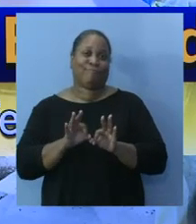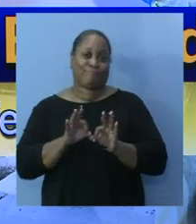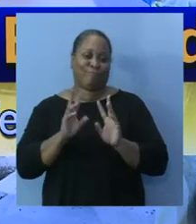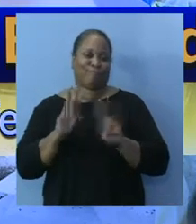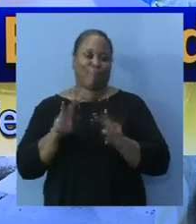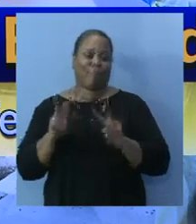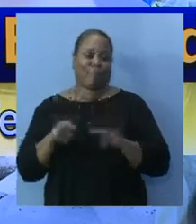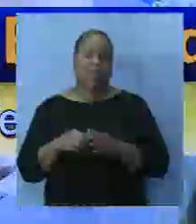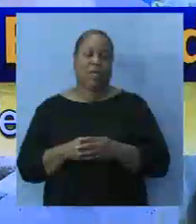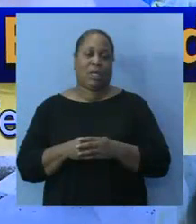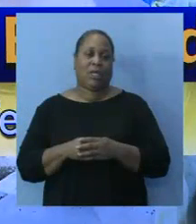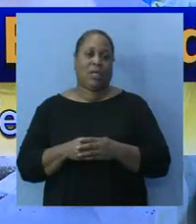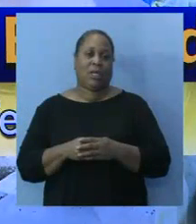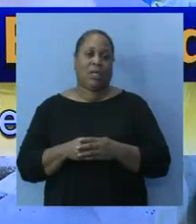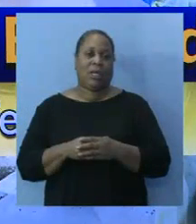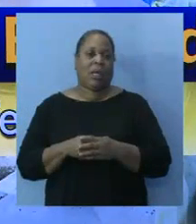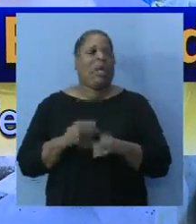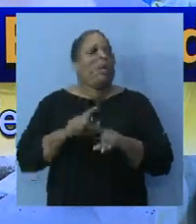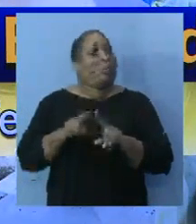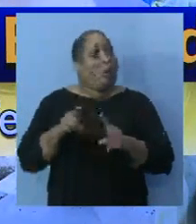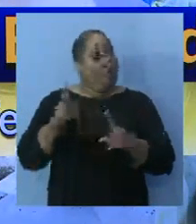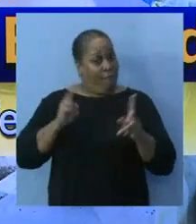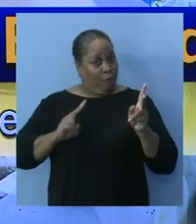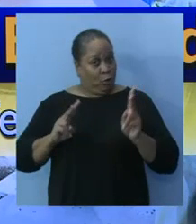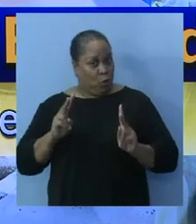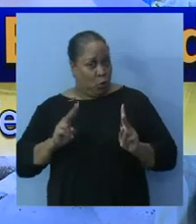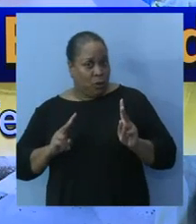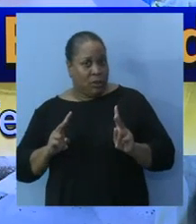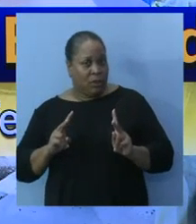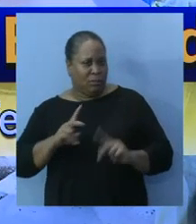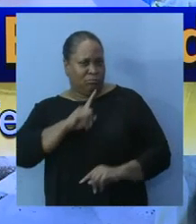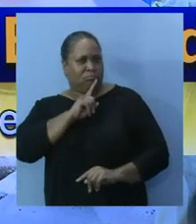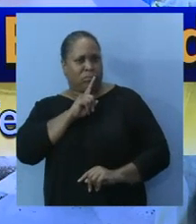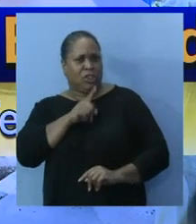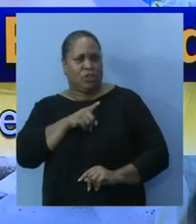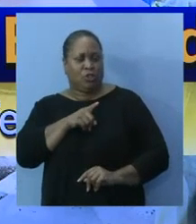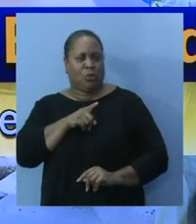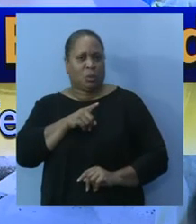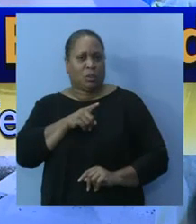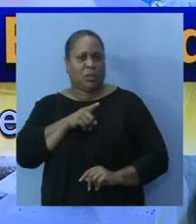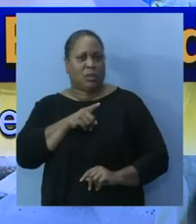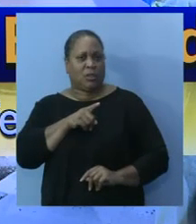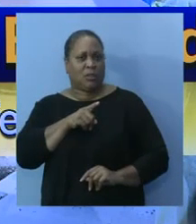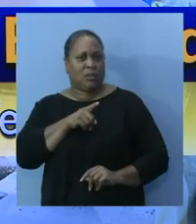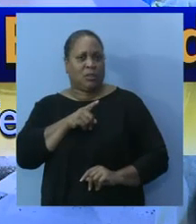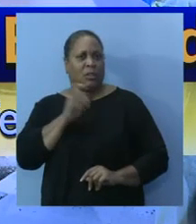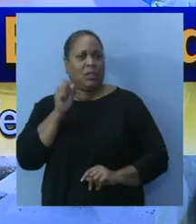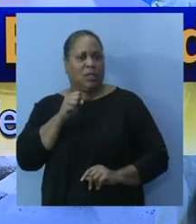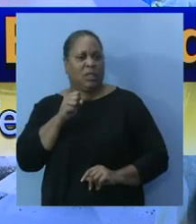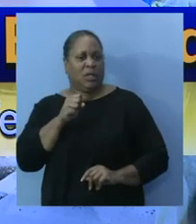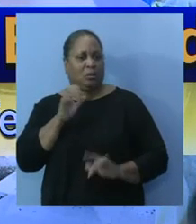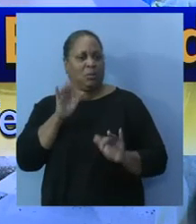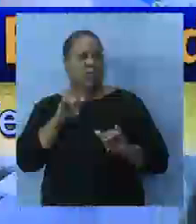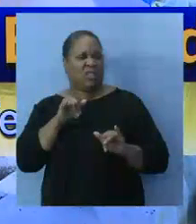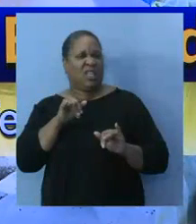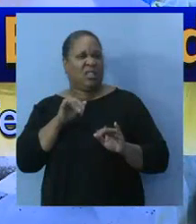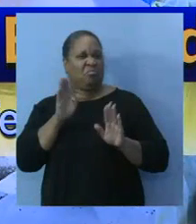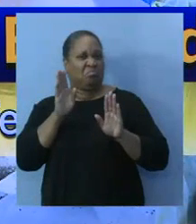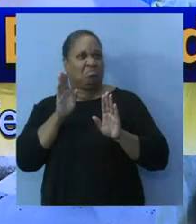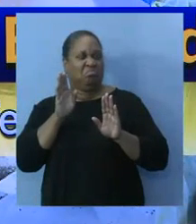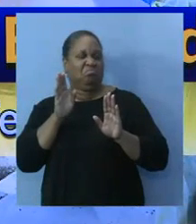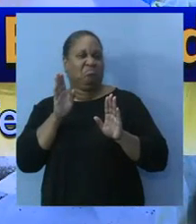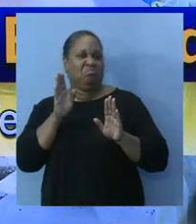But from a tourism perspective, we are making sure that we remain open to